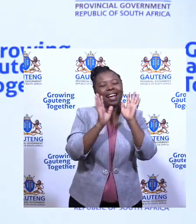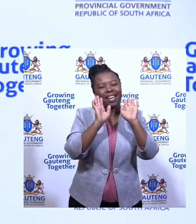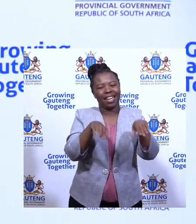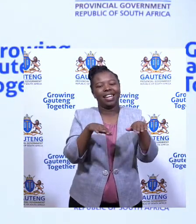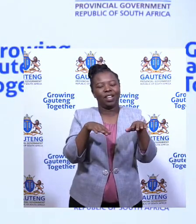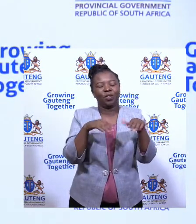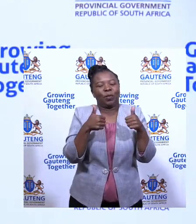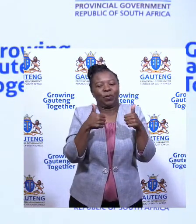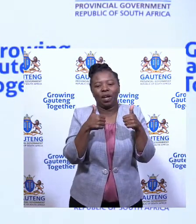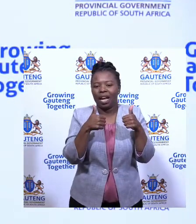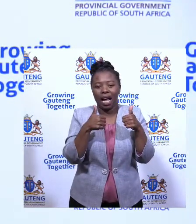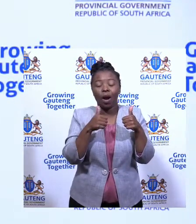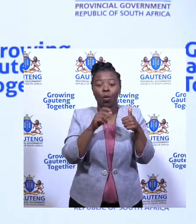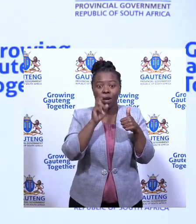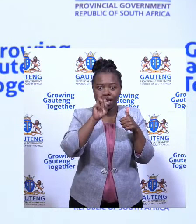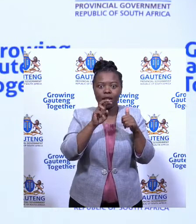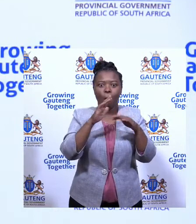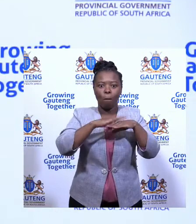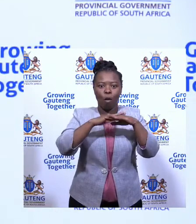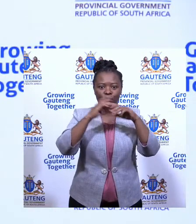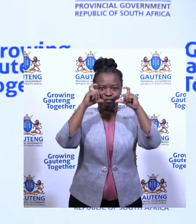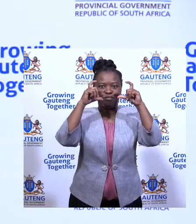what we have been in the past.